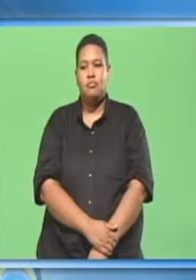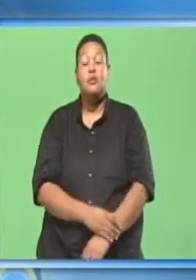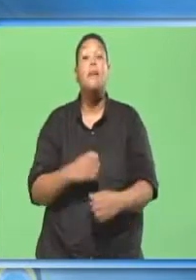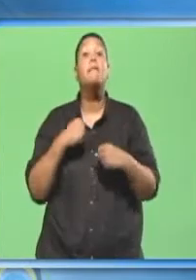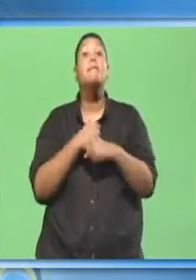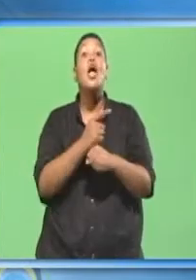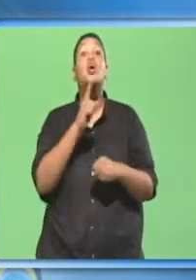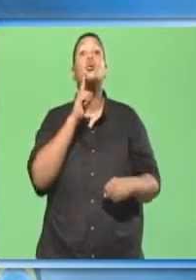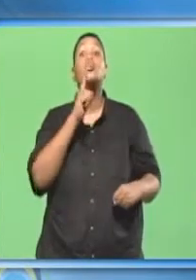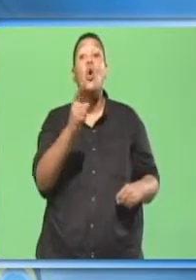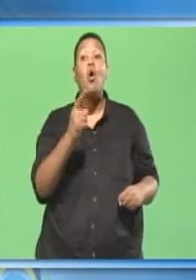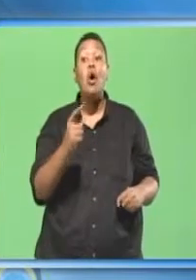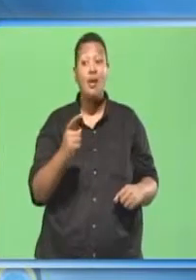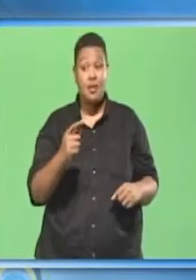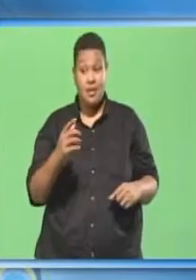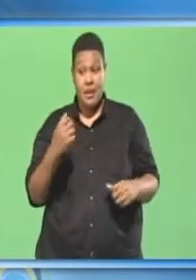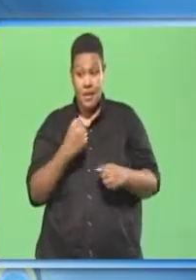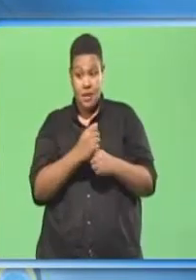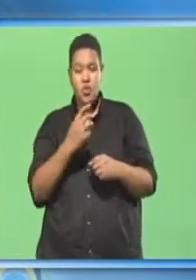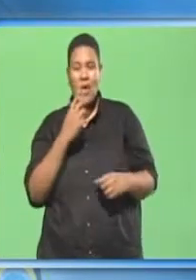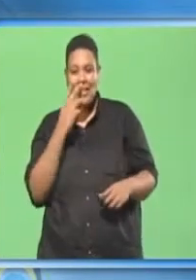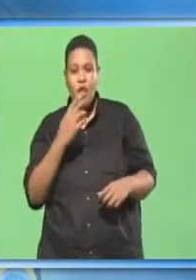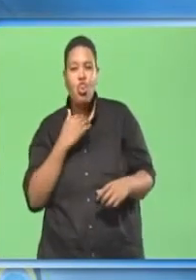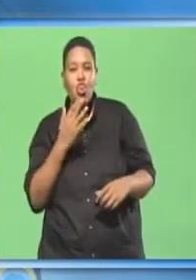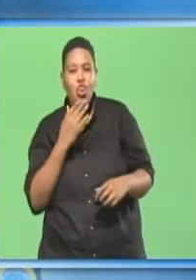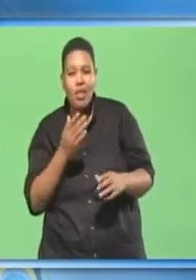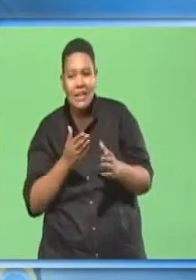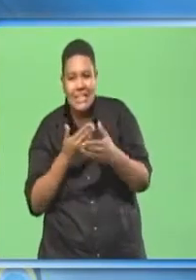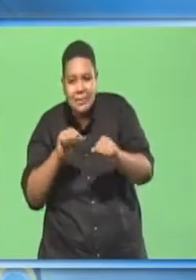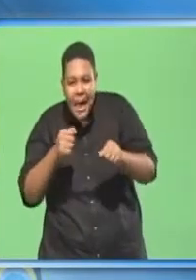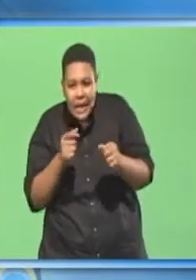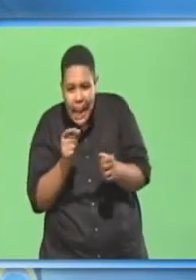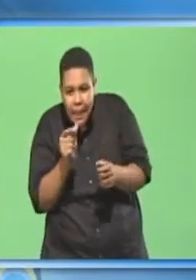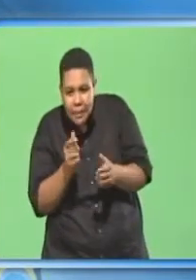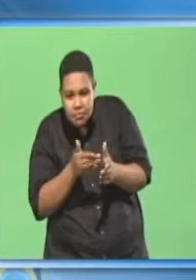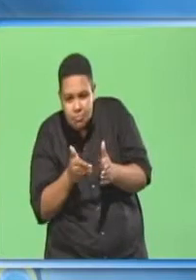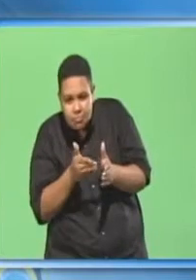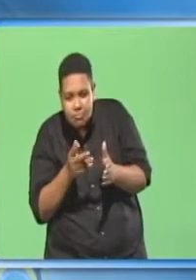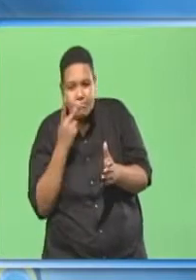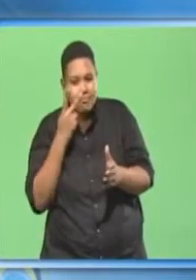Ensure that a gap is between the buttons and the rails.